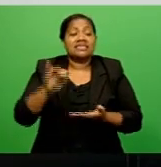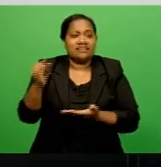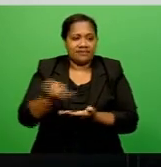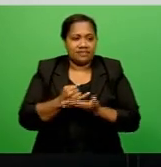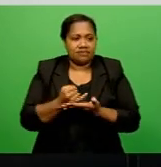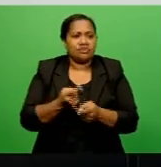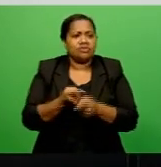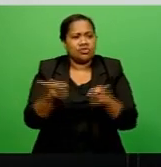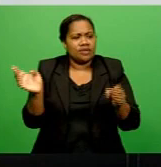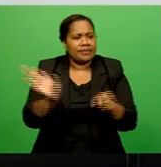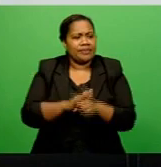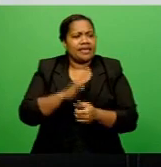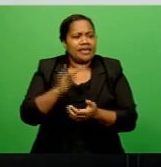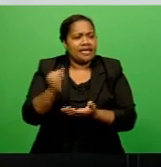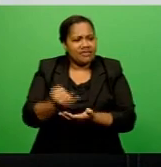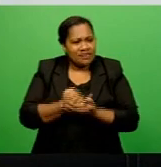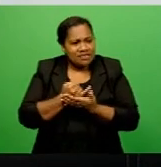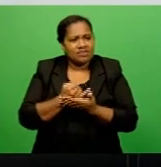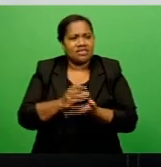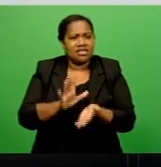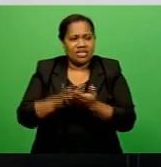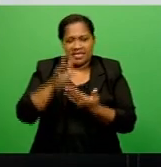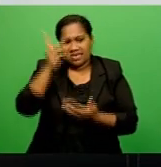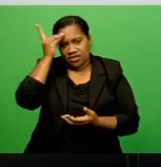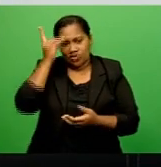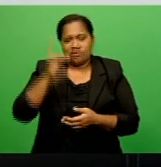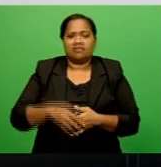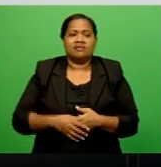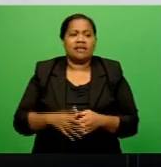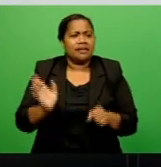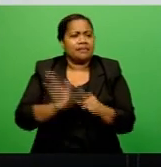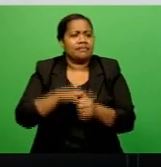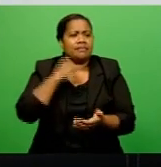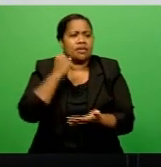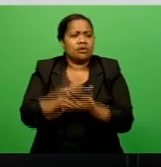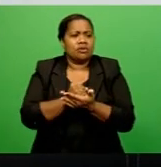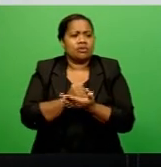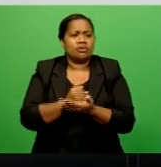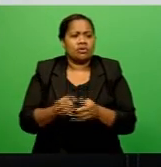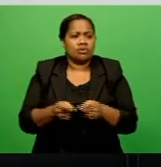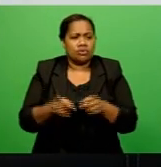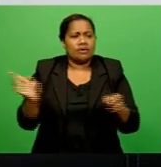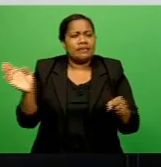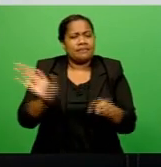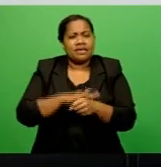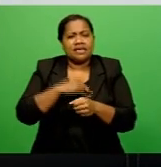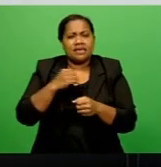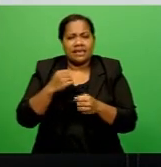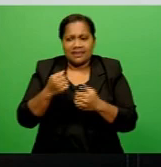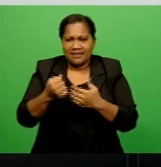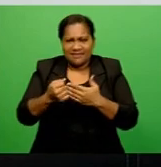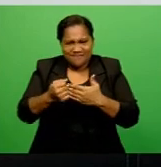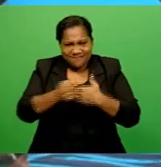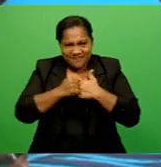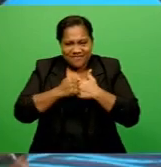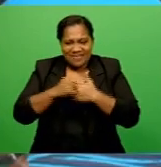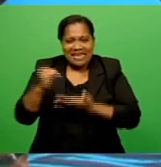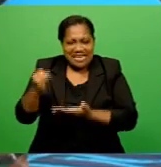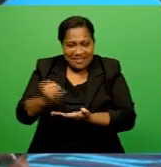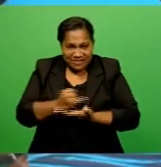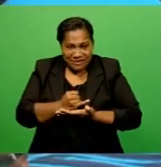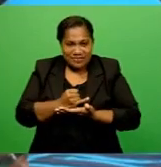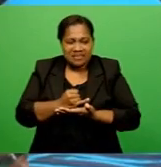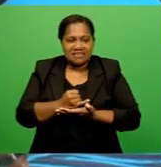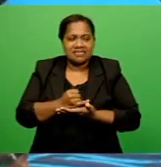you make an investment in education, and you make sure that you are making a secure investment, so